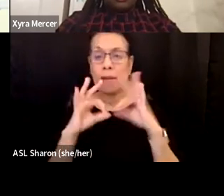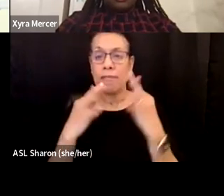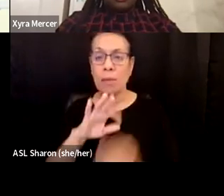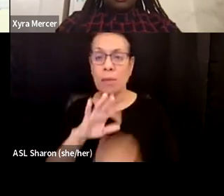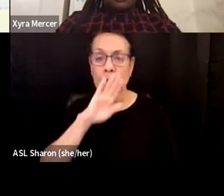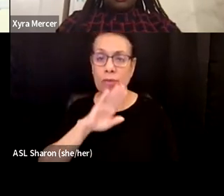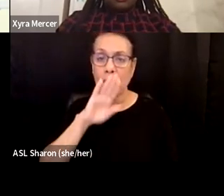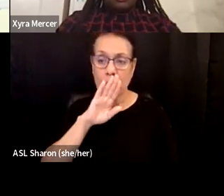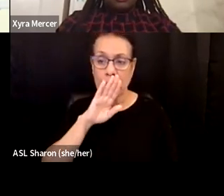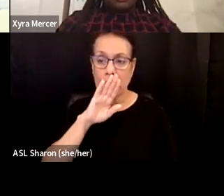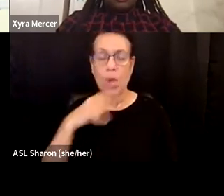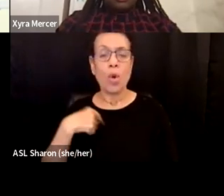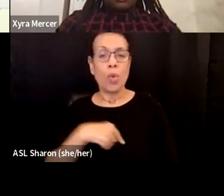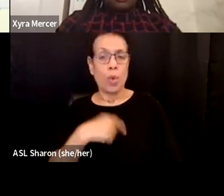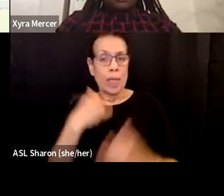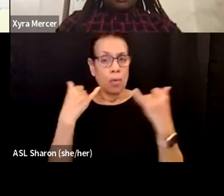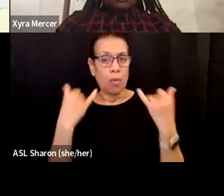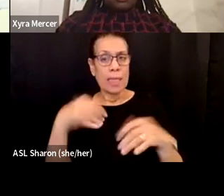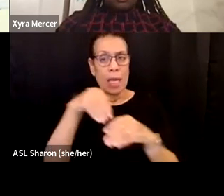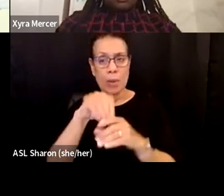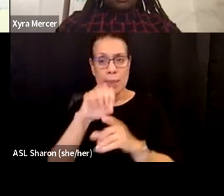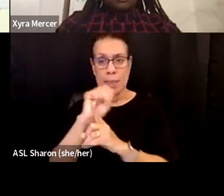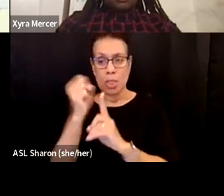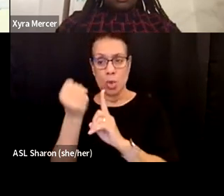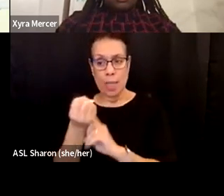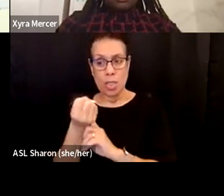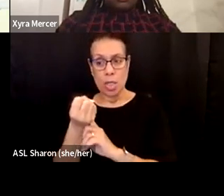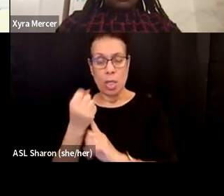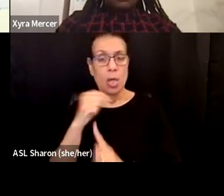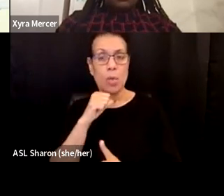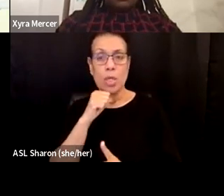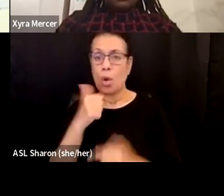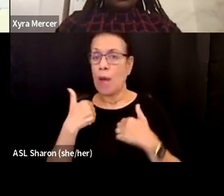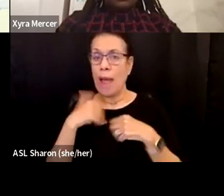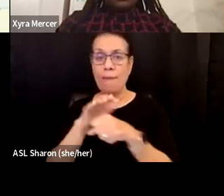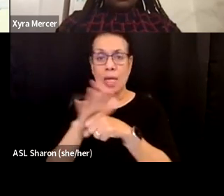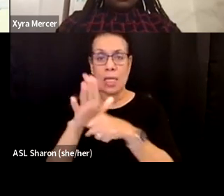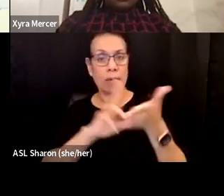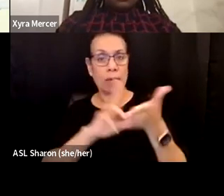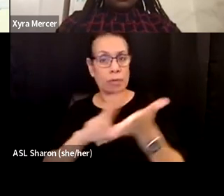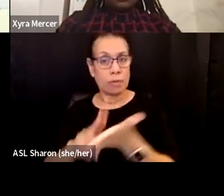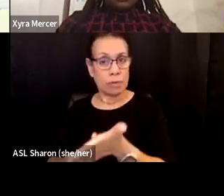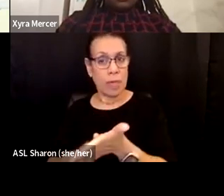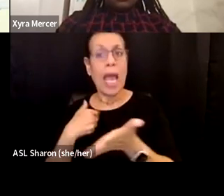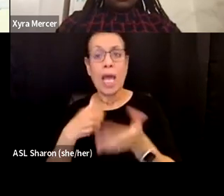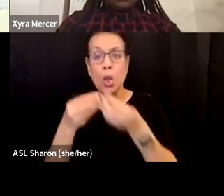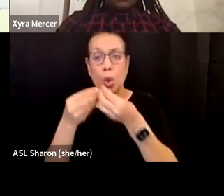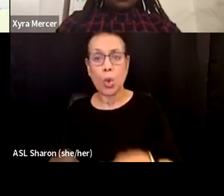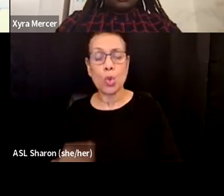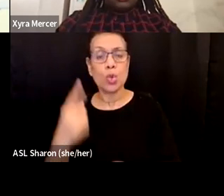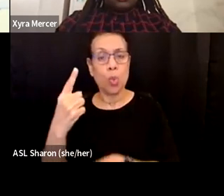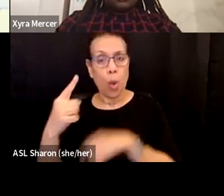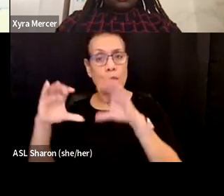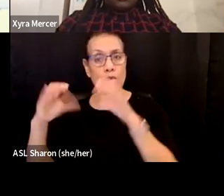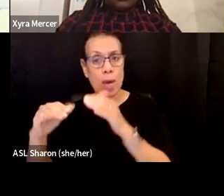staff we are currently in a situation where we are enrolled and in danger of losing a third grade classroom it is frustrating for